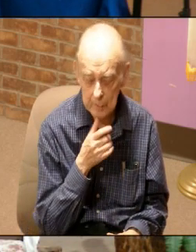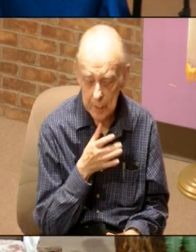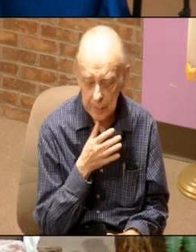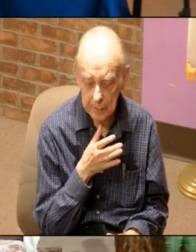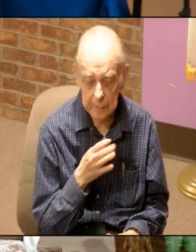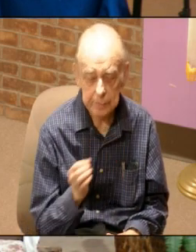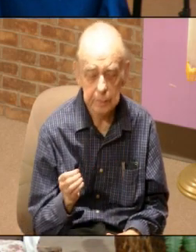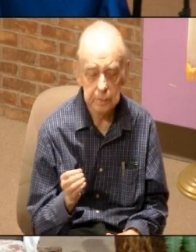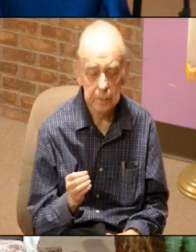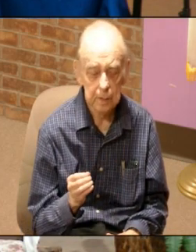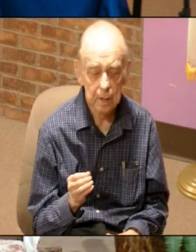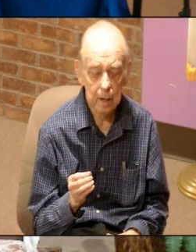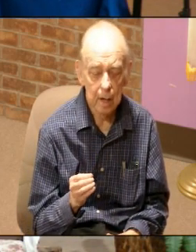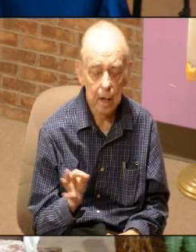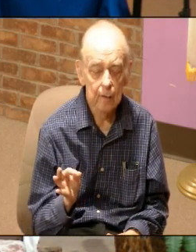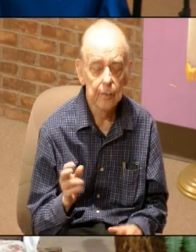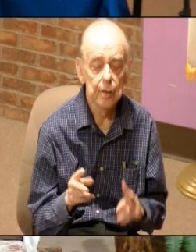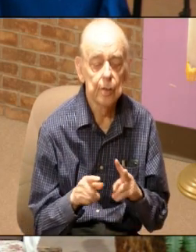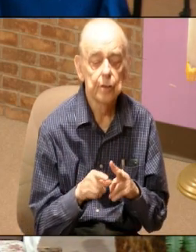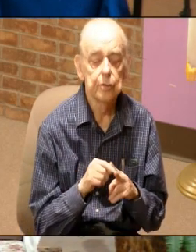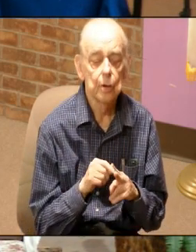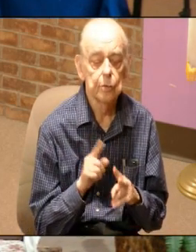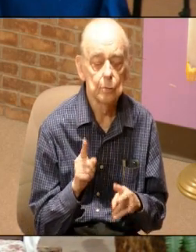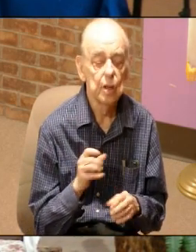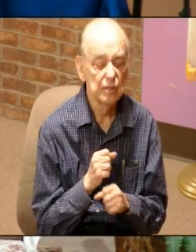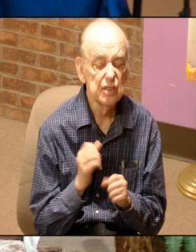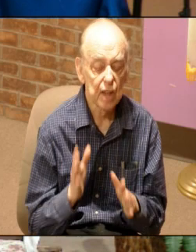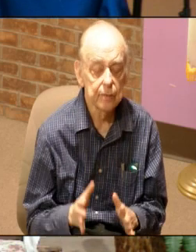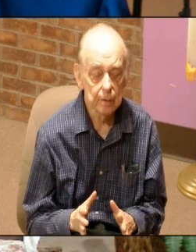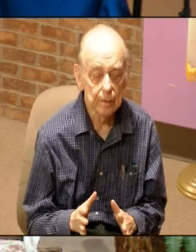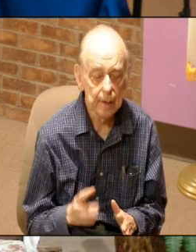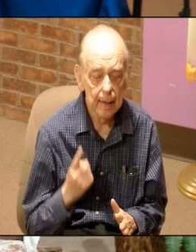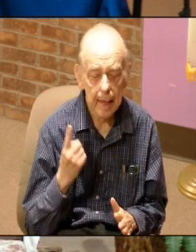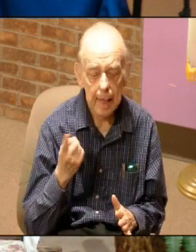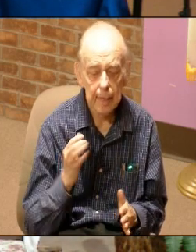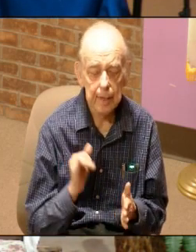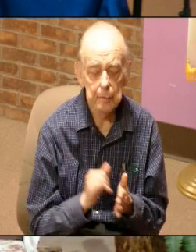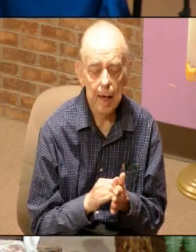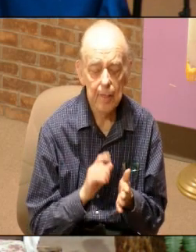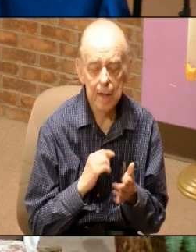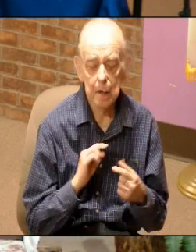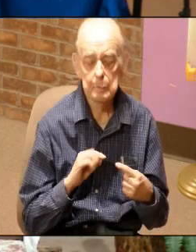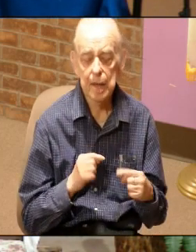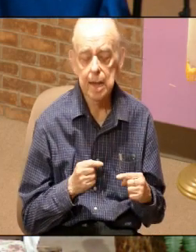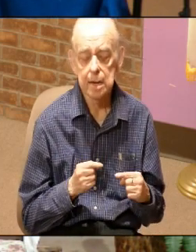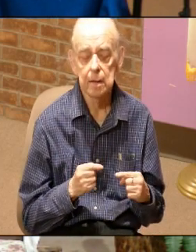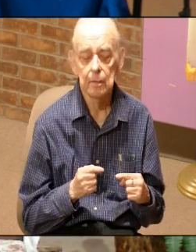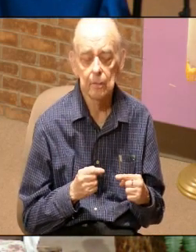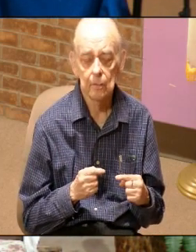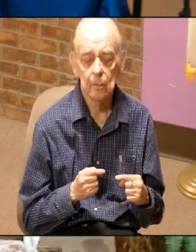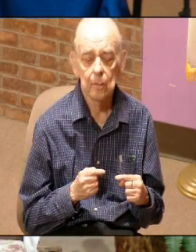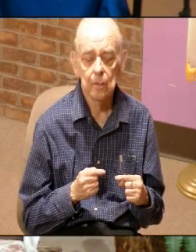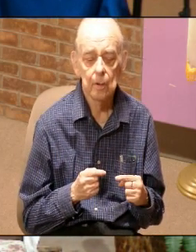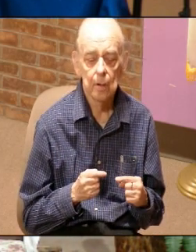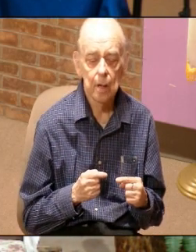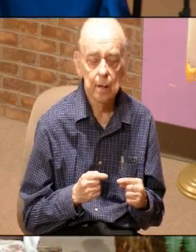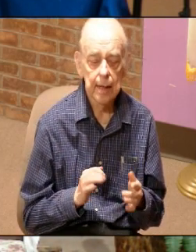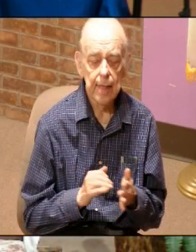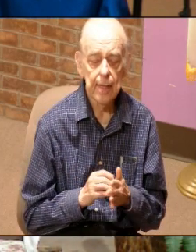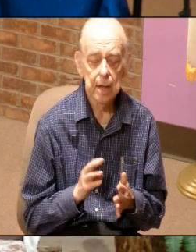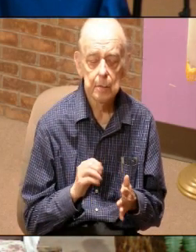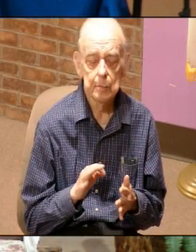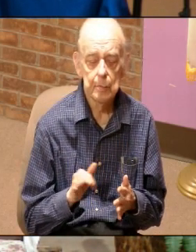of the Messiah. But think about the pain that she